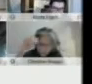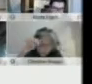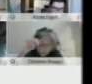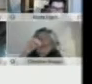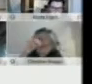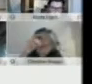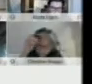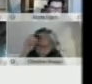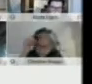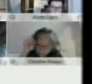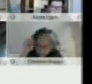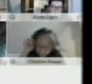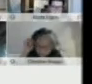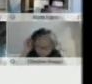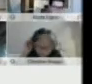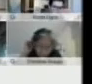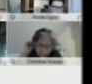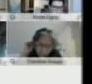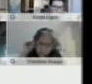please?